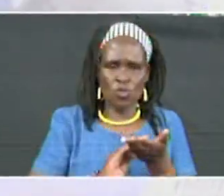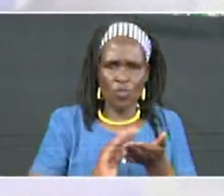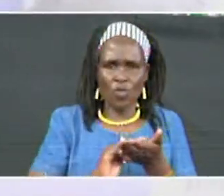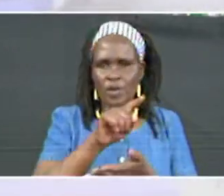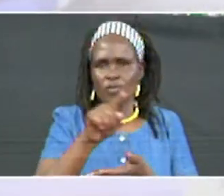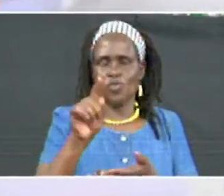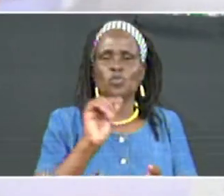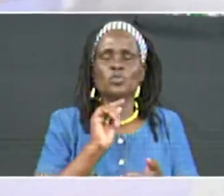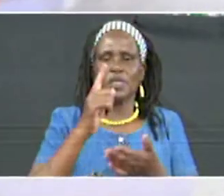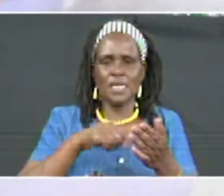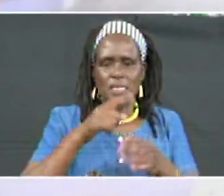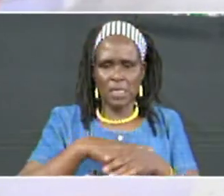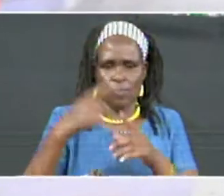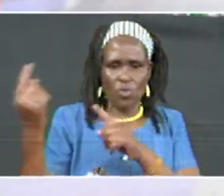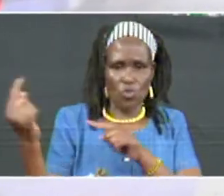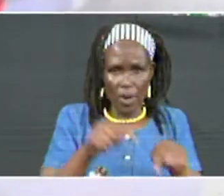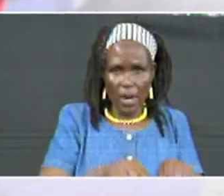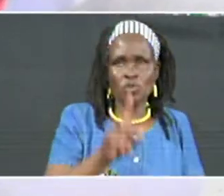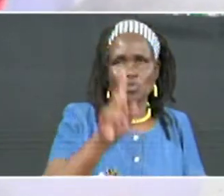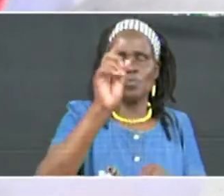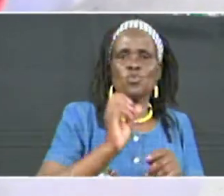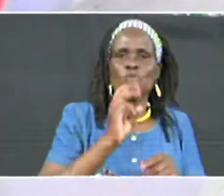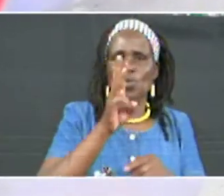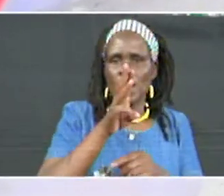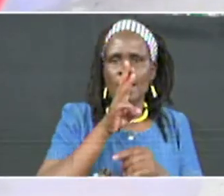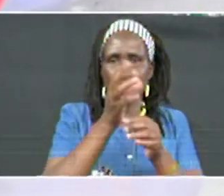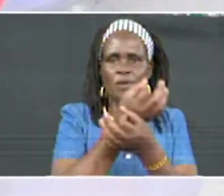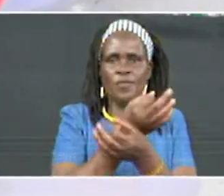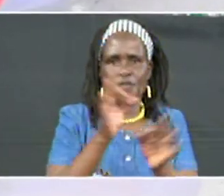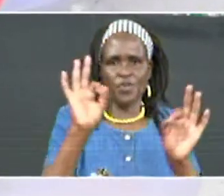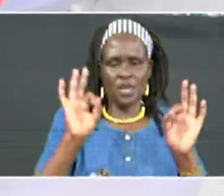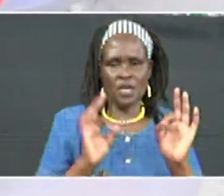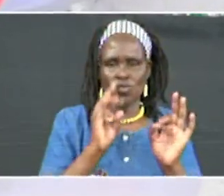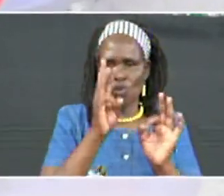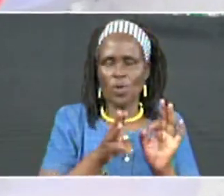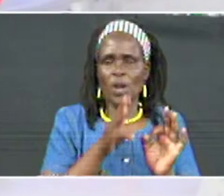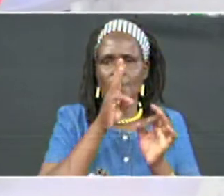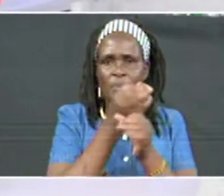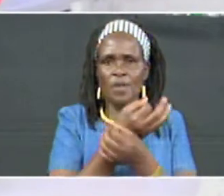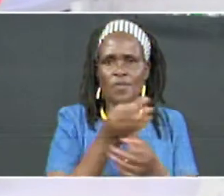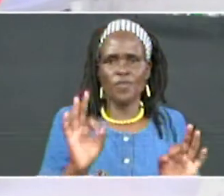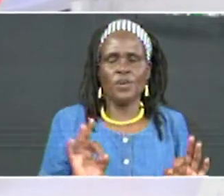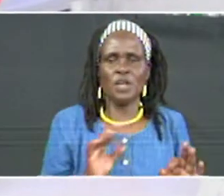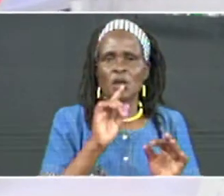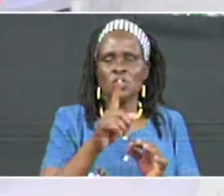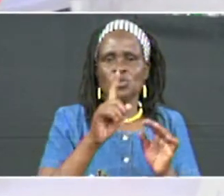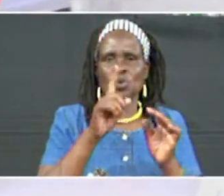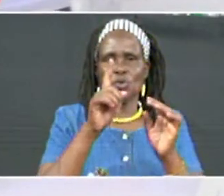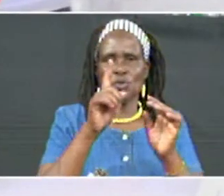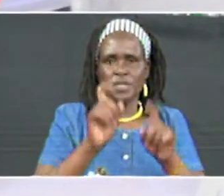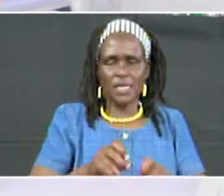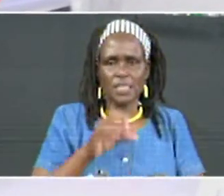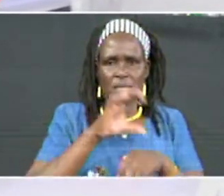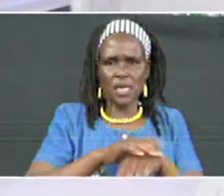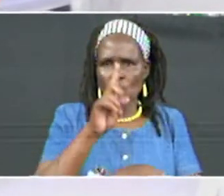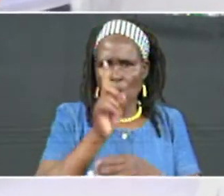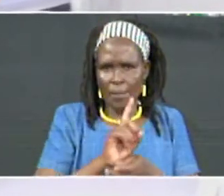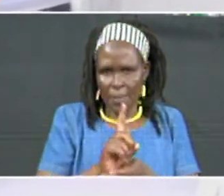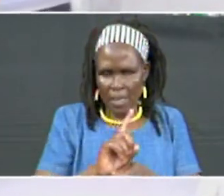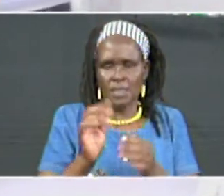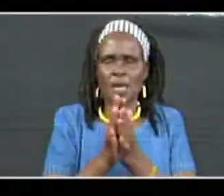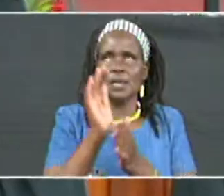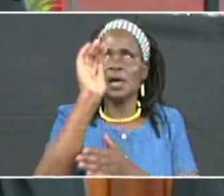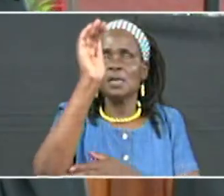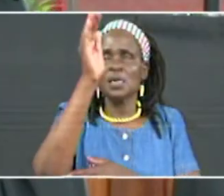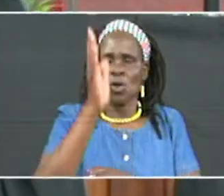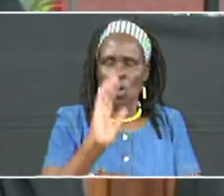to him, you will be free. You will be free. So just take a minute and ask God, search me, oh God.